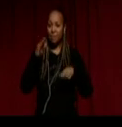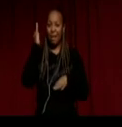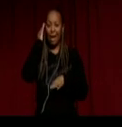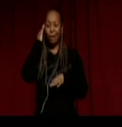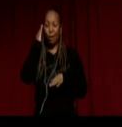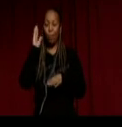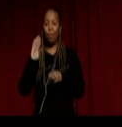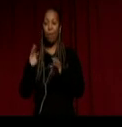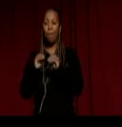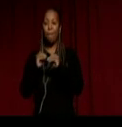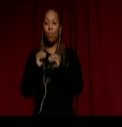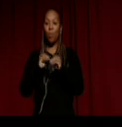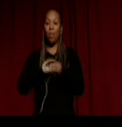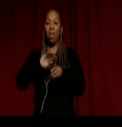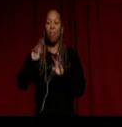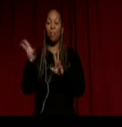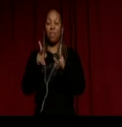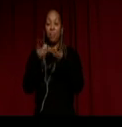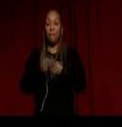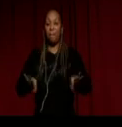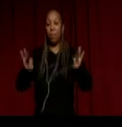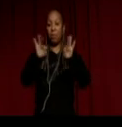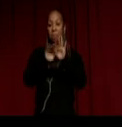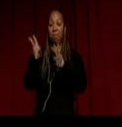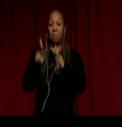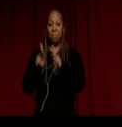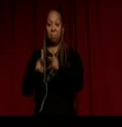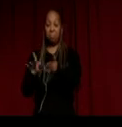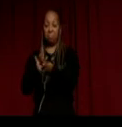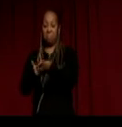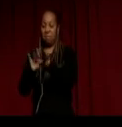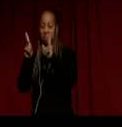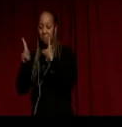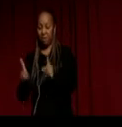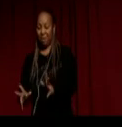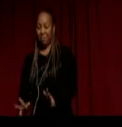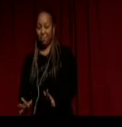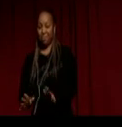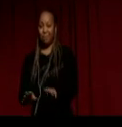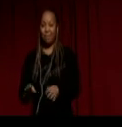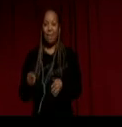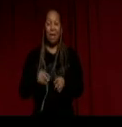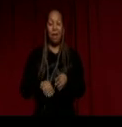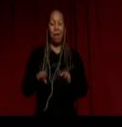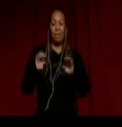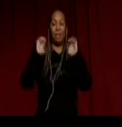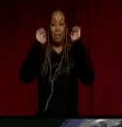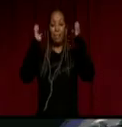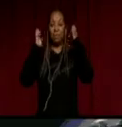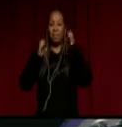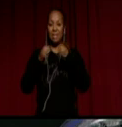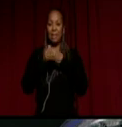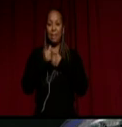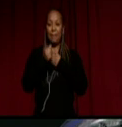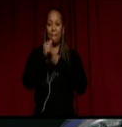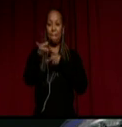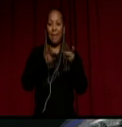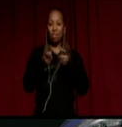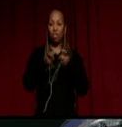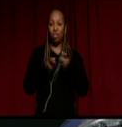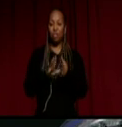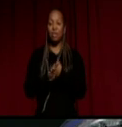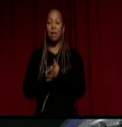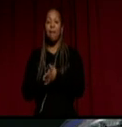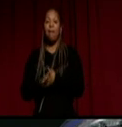than the generals. I know more than the healthcare professionals. I know more than the emergency managers. I know more than anyone else,